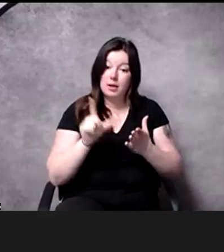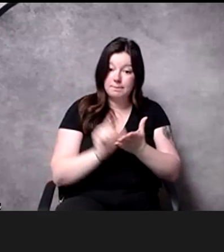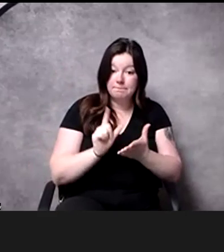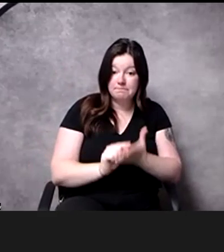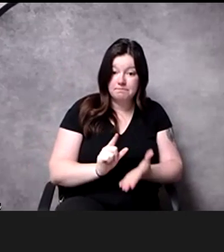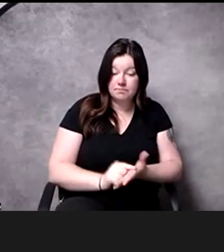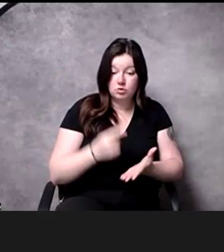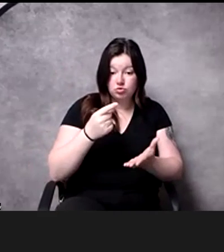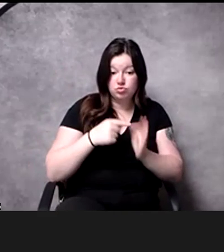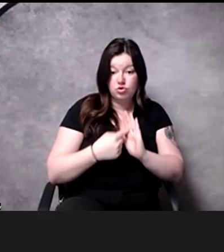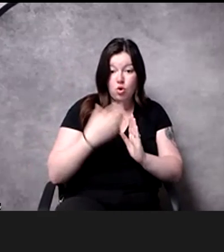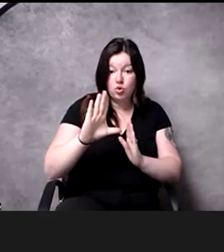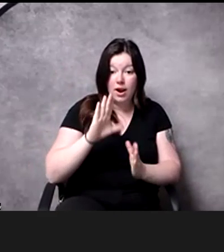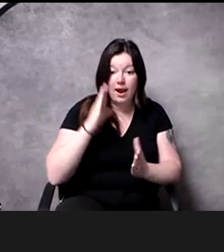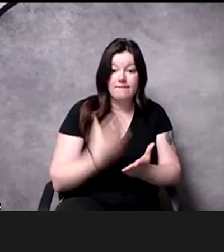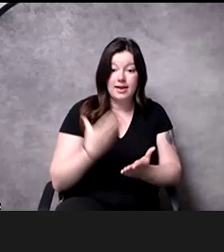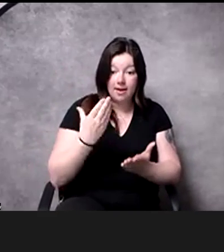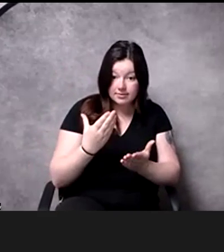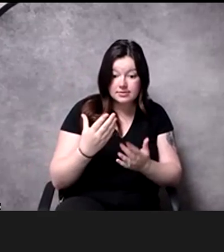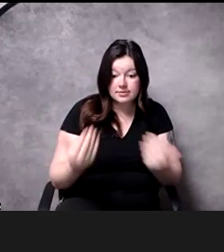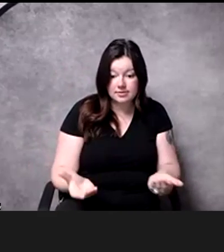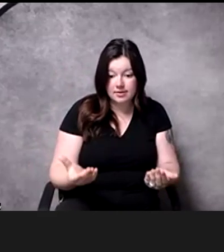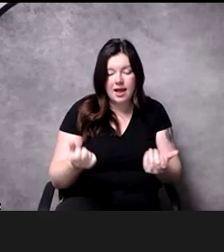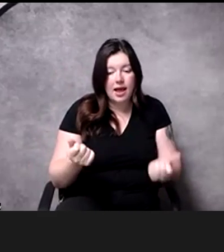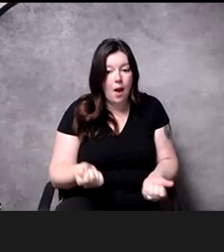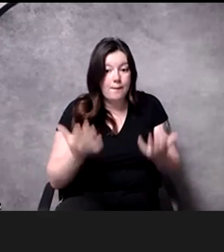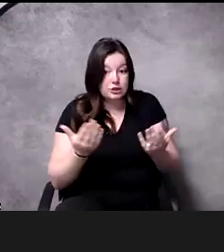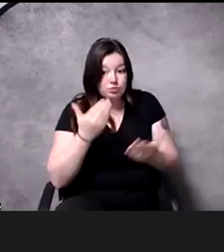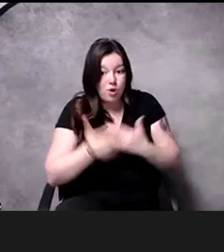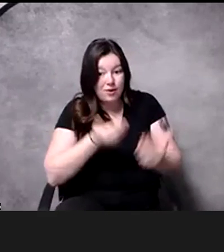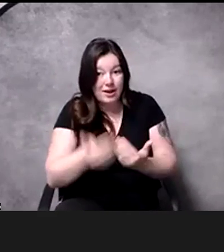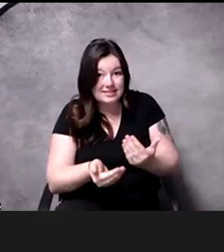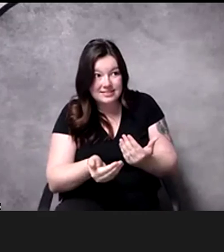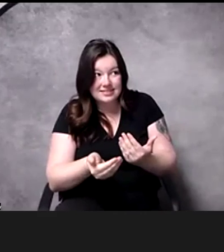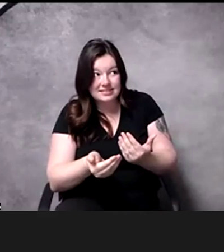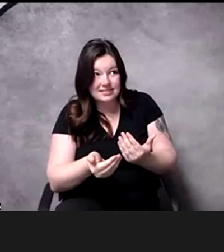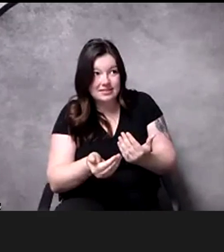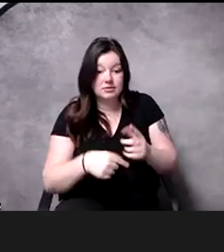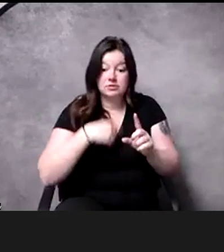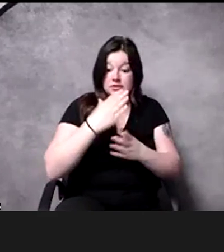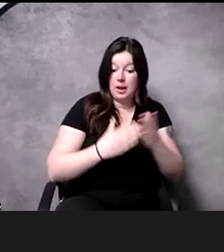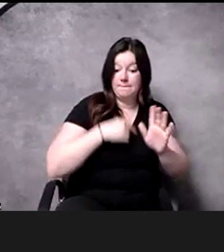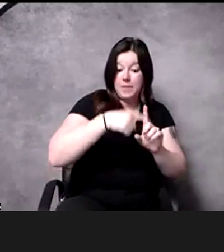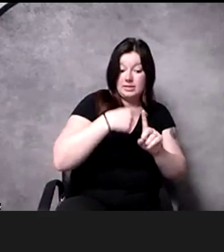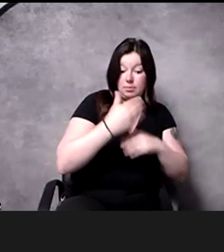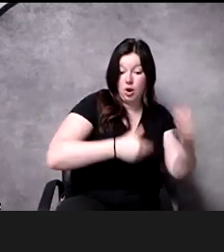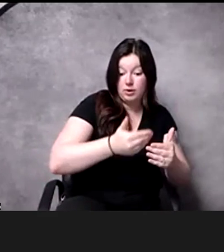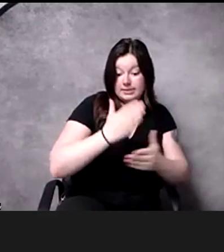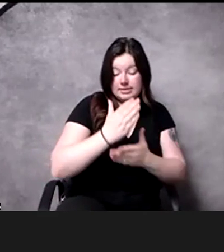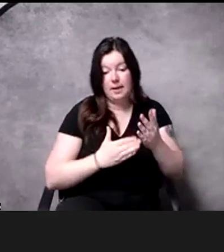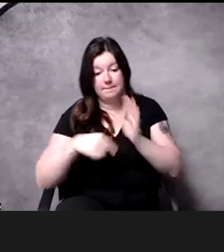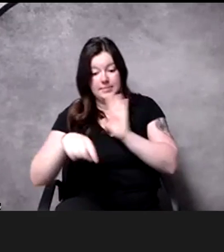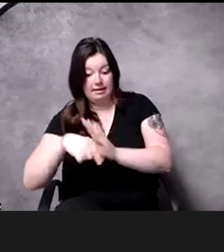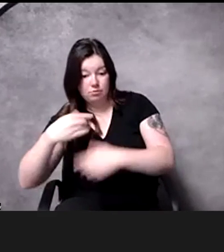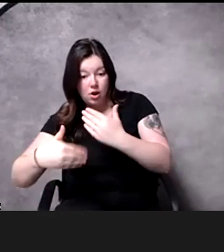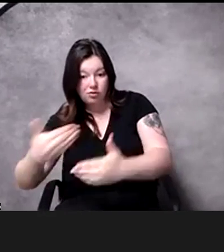then you're in an okay place. How much progress is good progress is really debatable. And that really depends